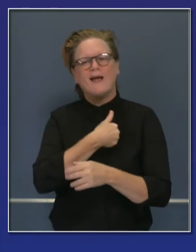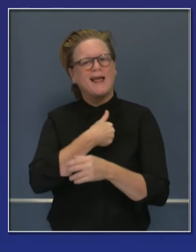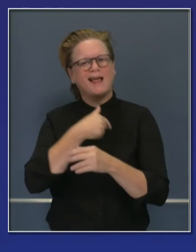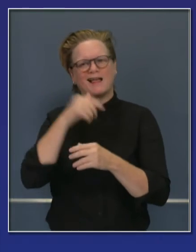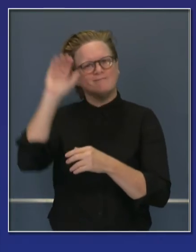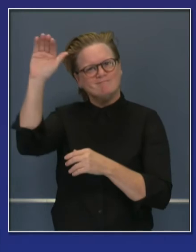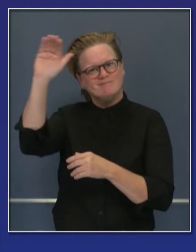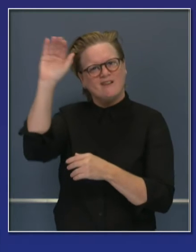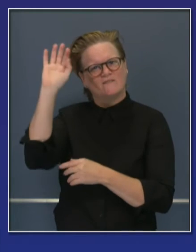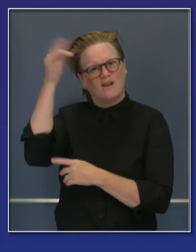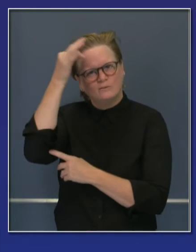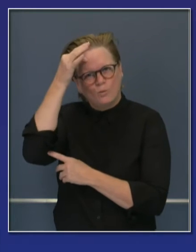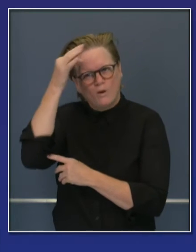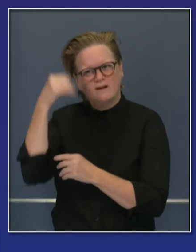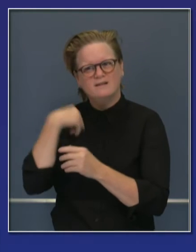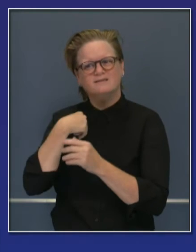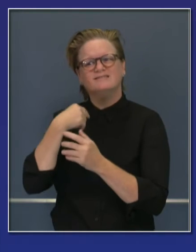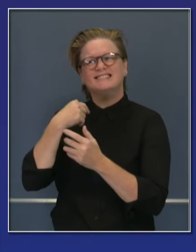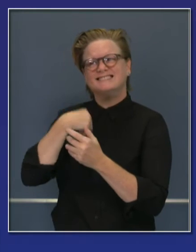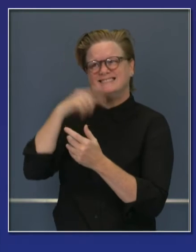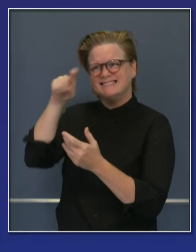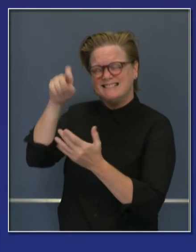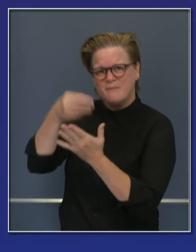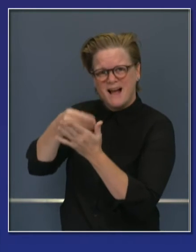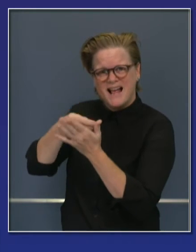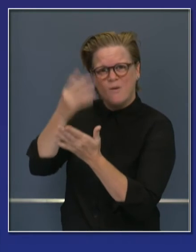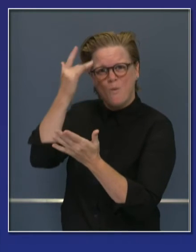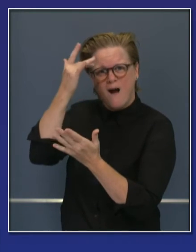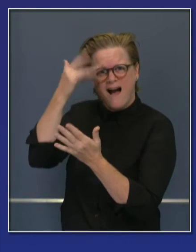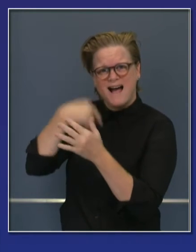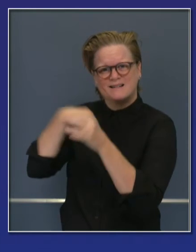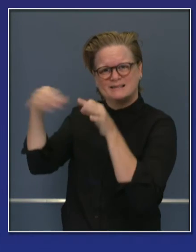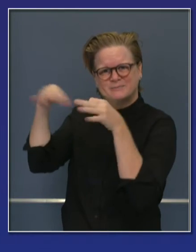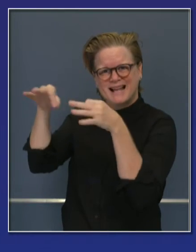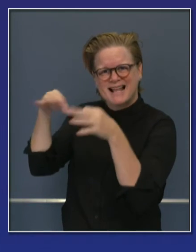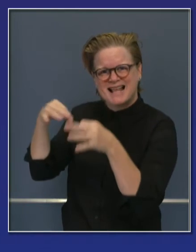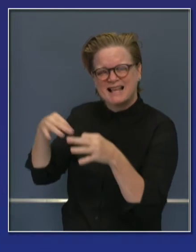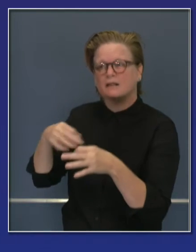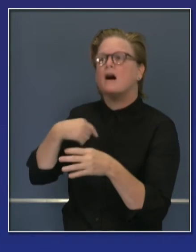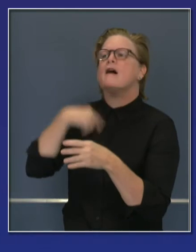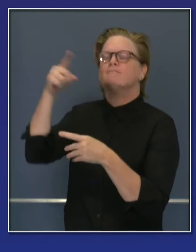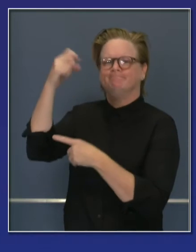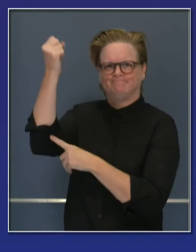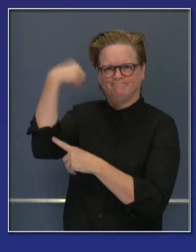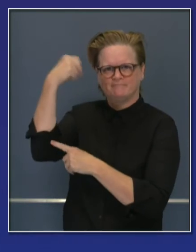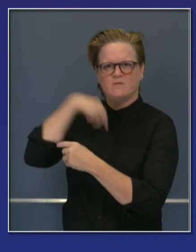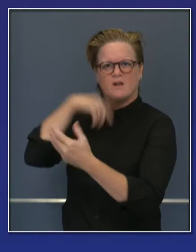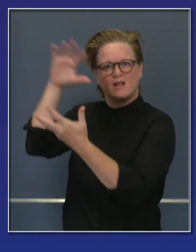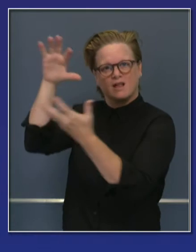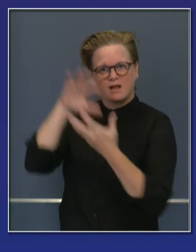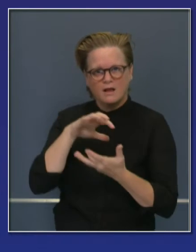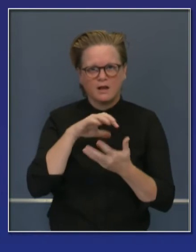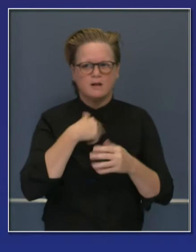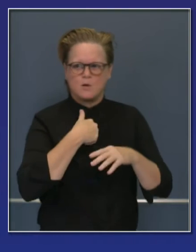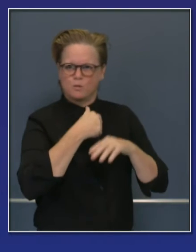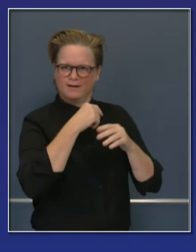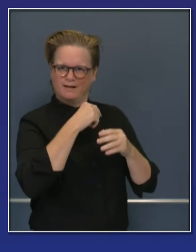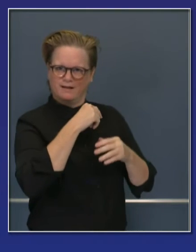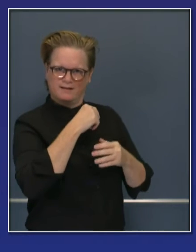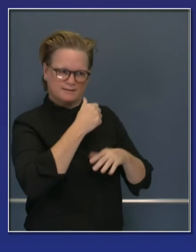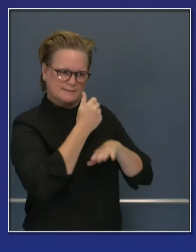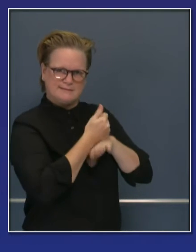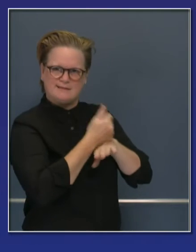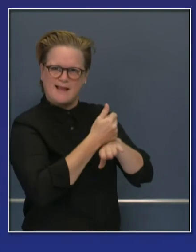2 and 3. But for the purposes of phase 1 planning, I want folks to know what is represented here in this slide. To date,